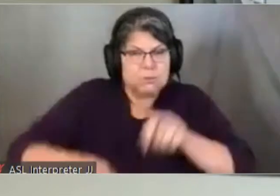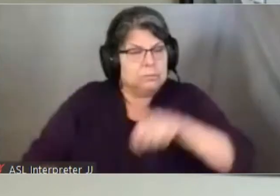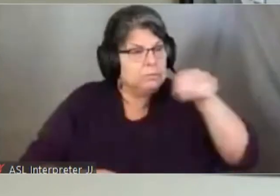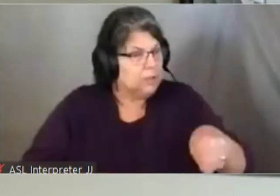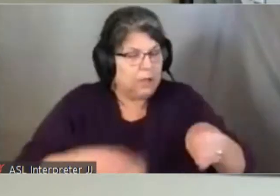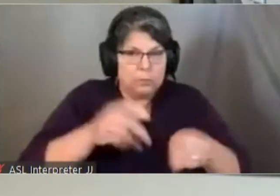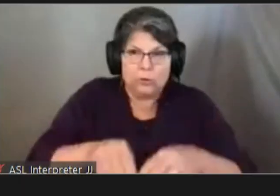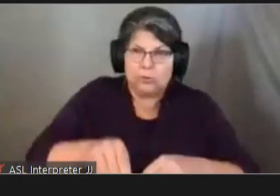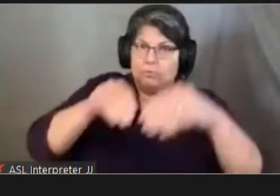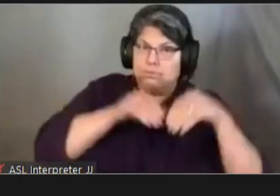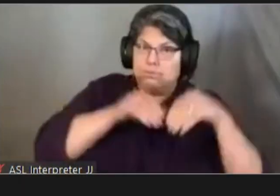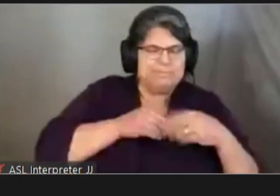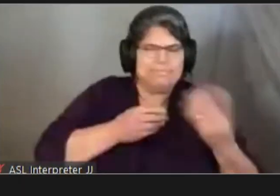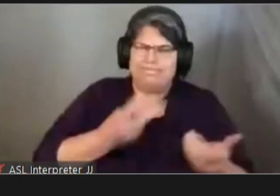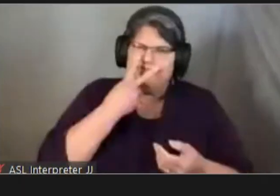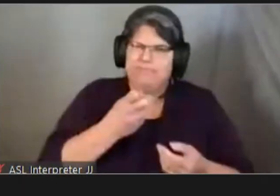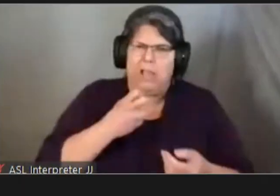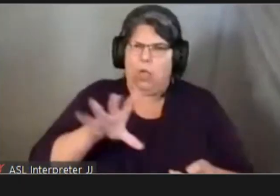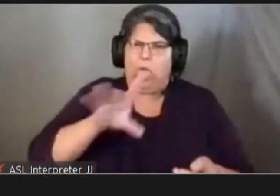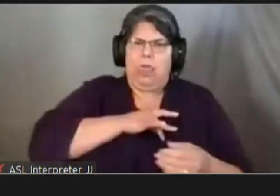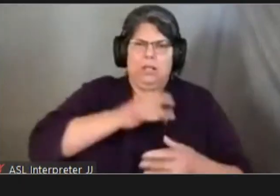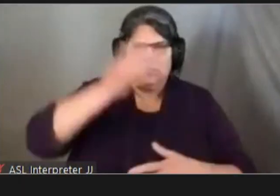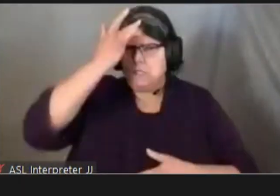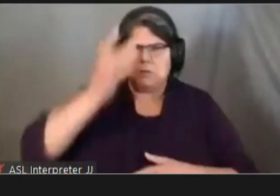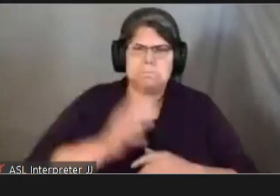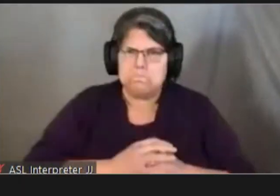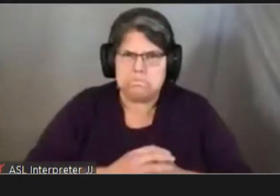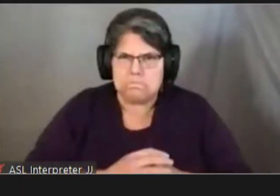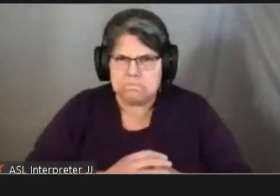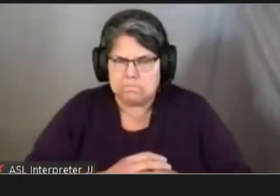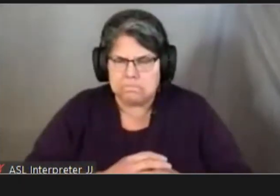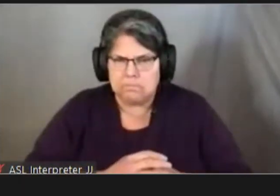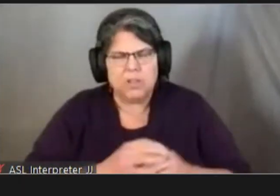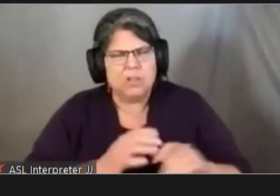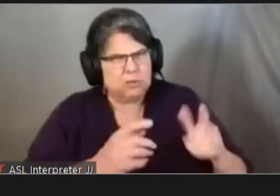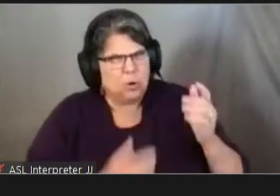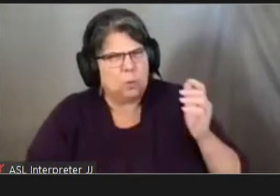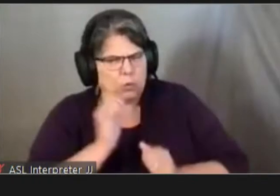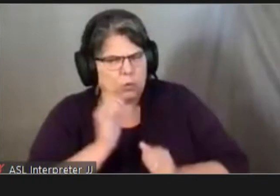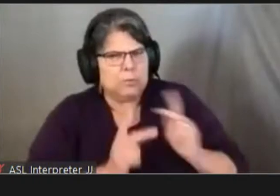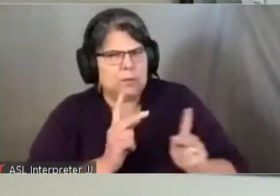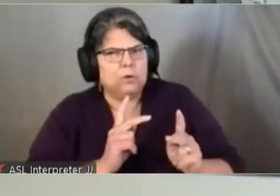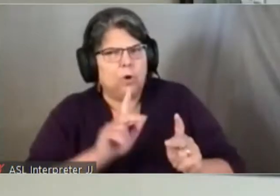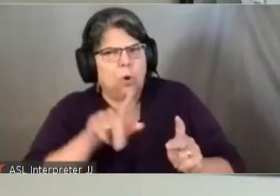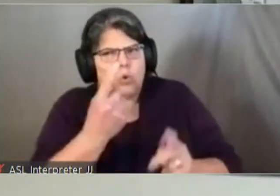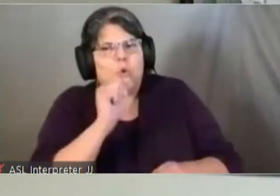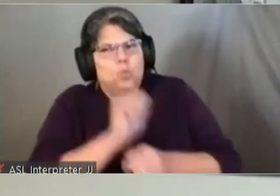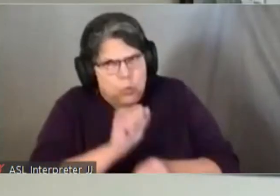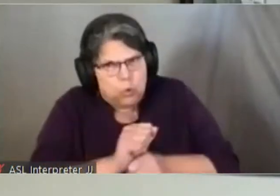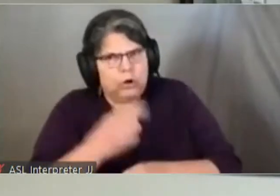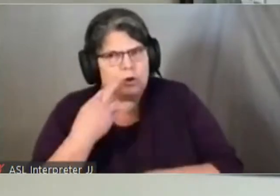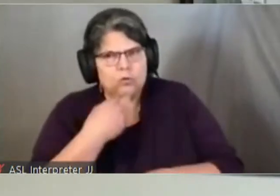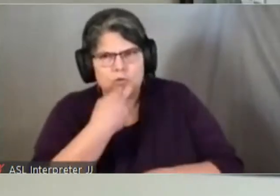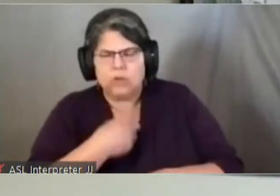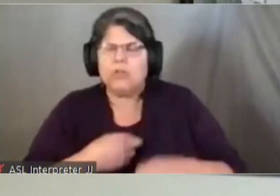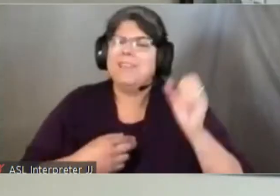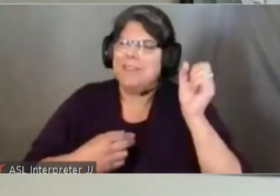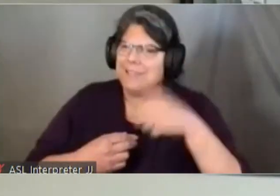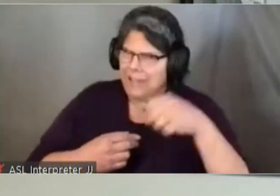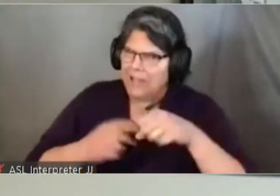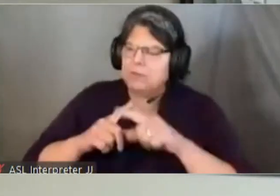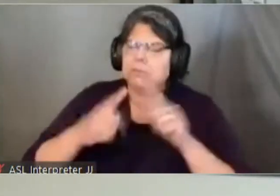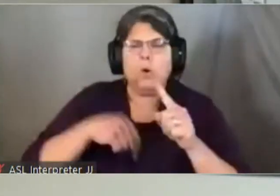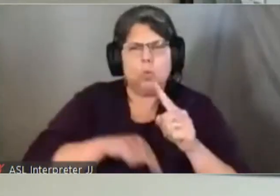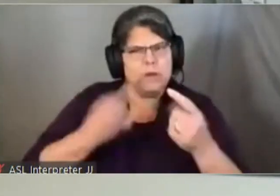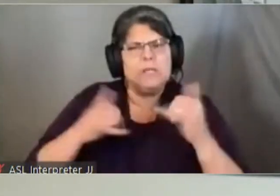Okay. So mainly staffers. Yes, we're doing the testing to be absolutely